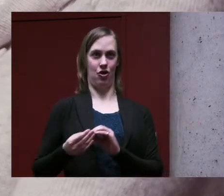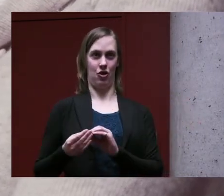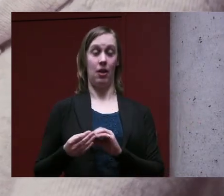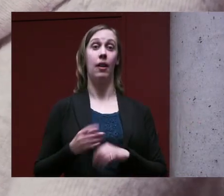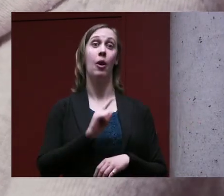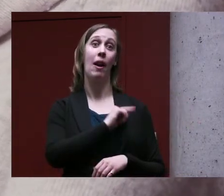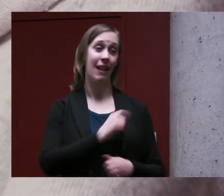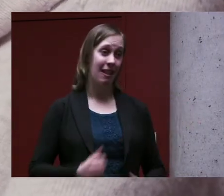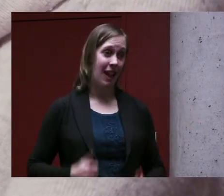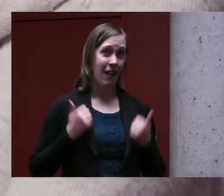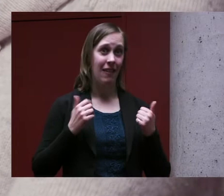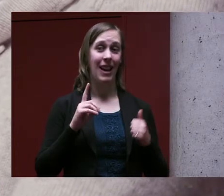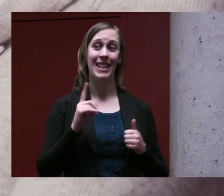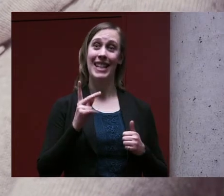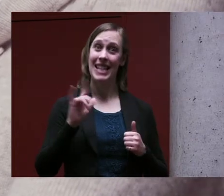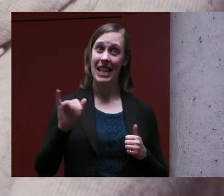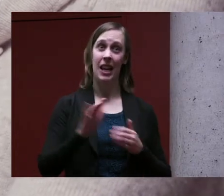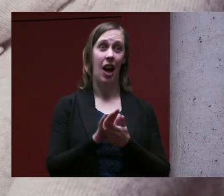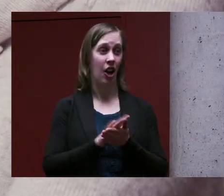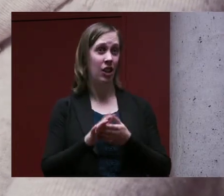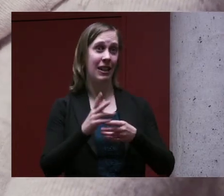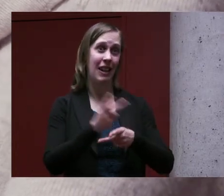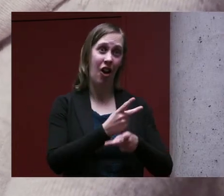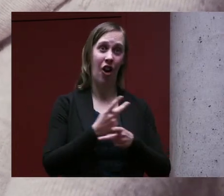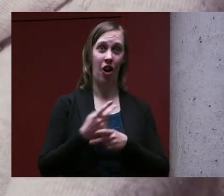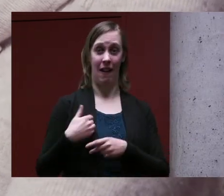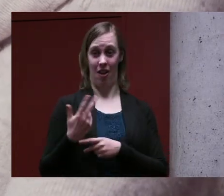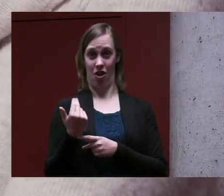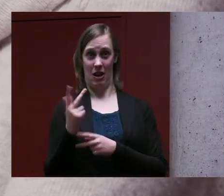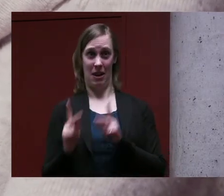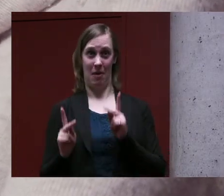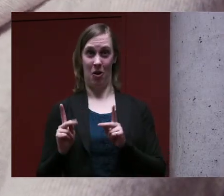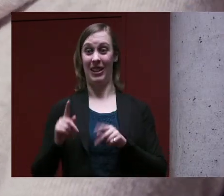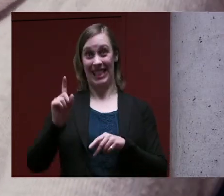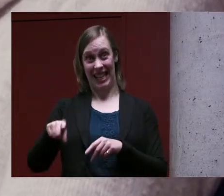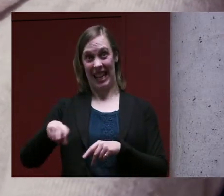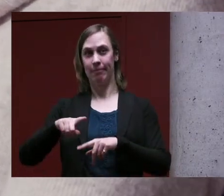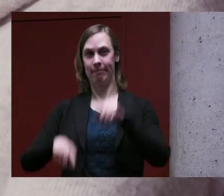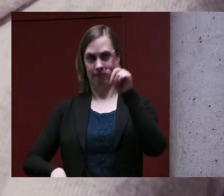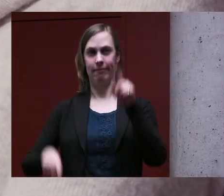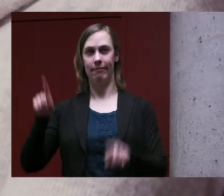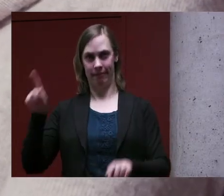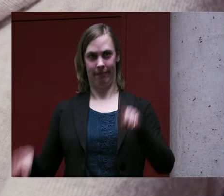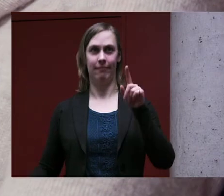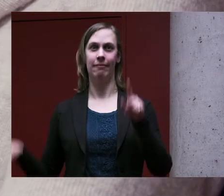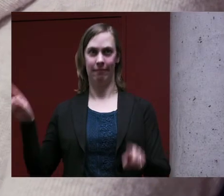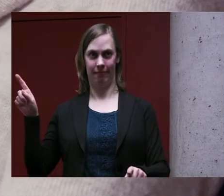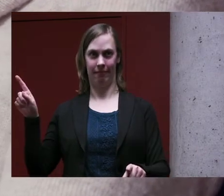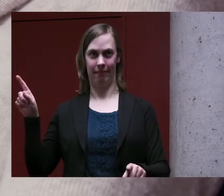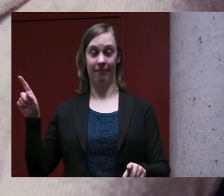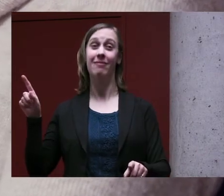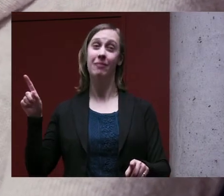and care of 13 residents, all with different individual needs. That requires way